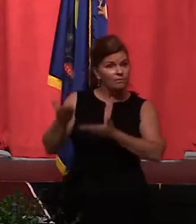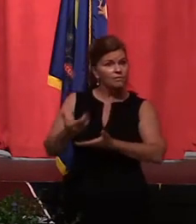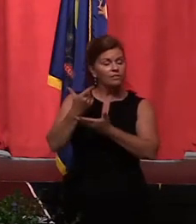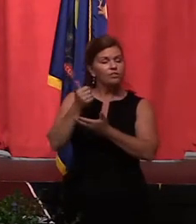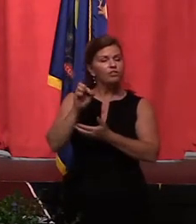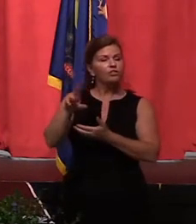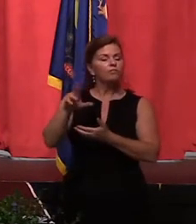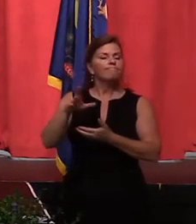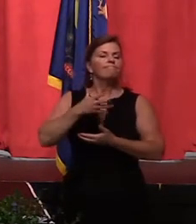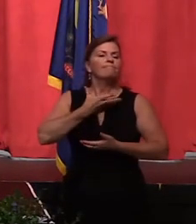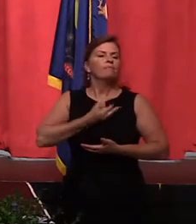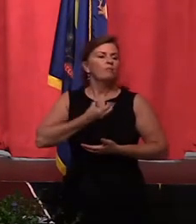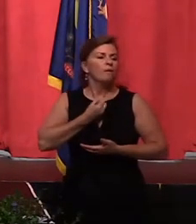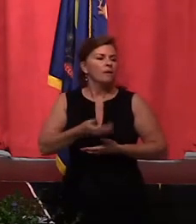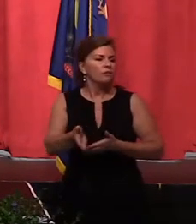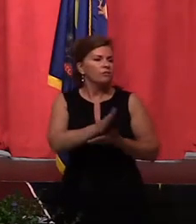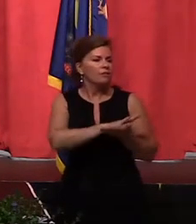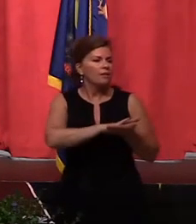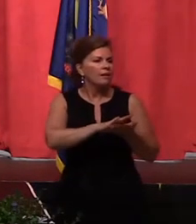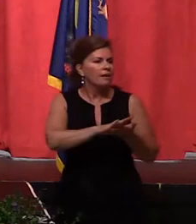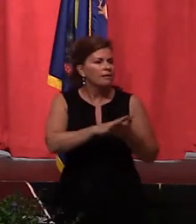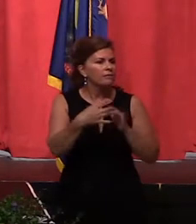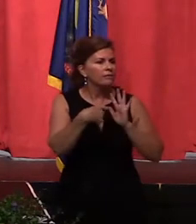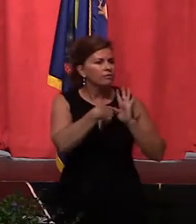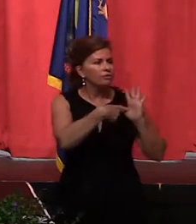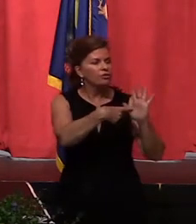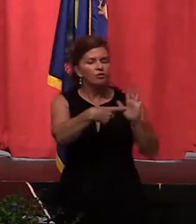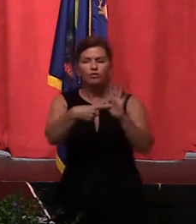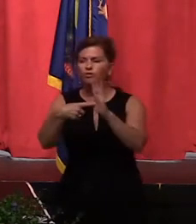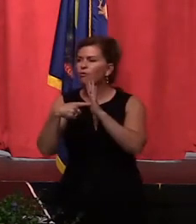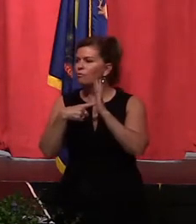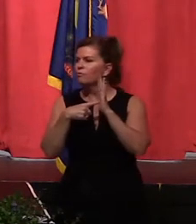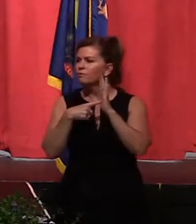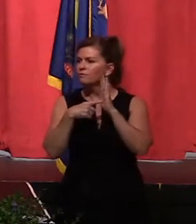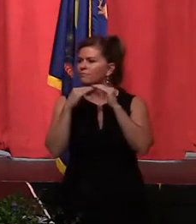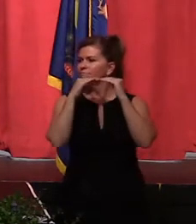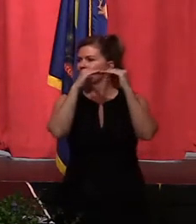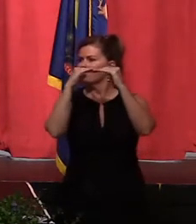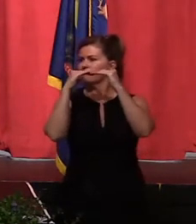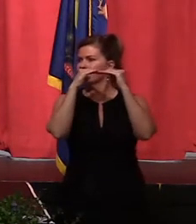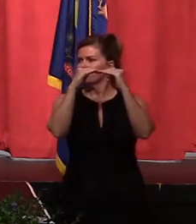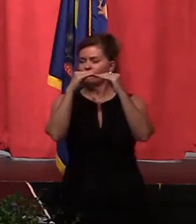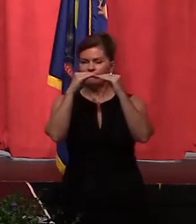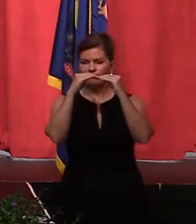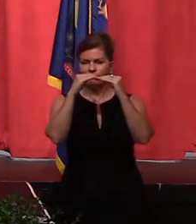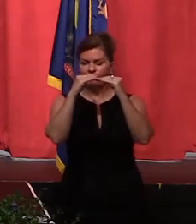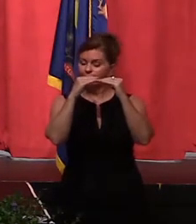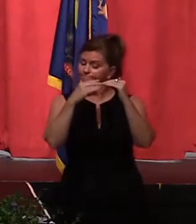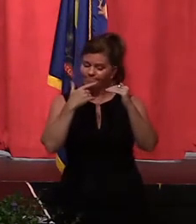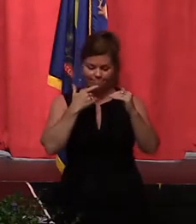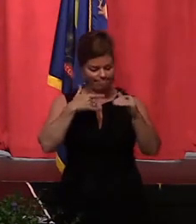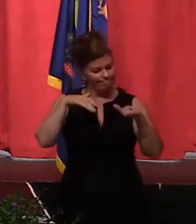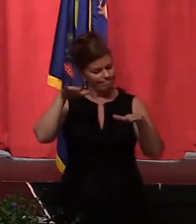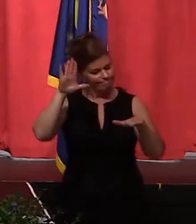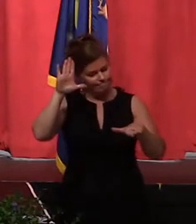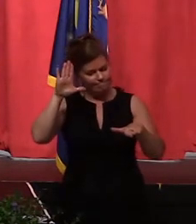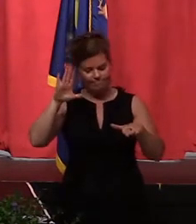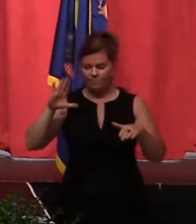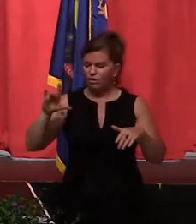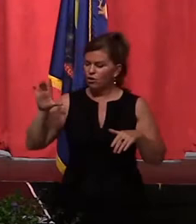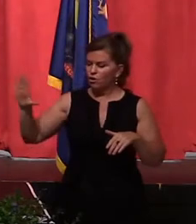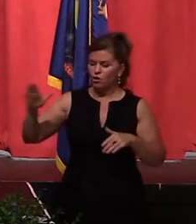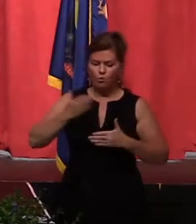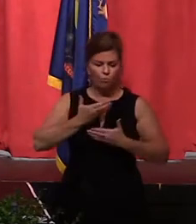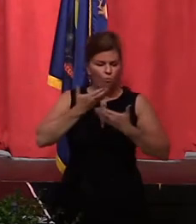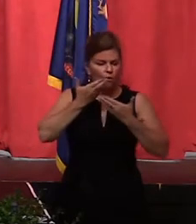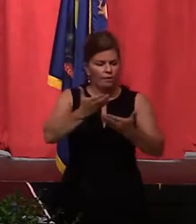and compassion she has shown for her fellow raters. I can testify firsthand to her willingness to